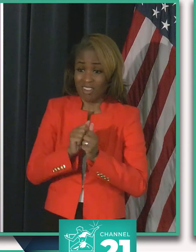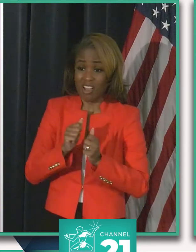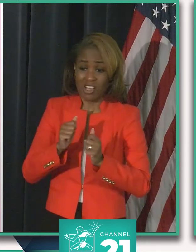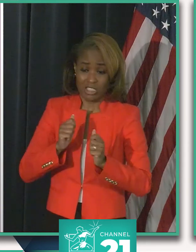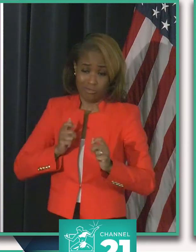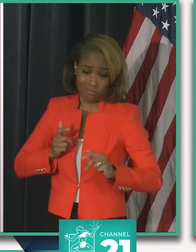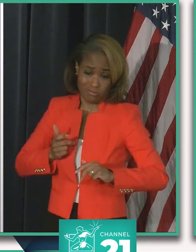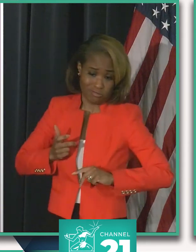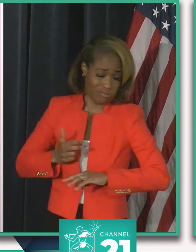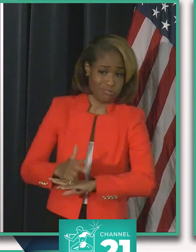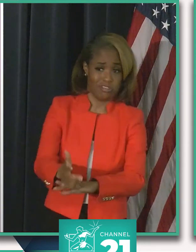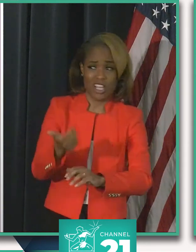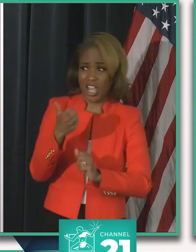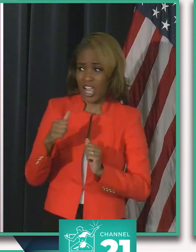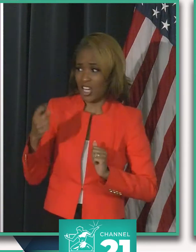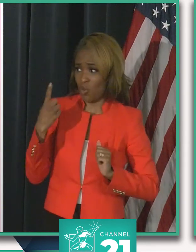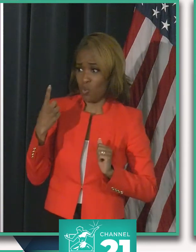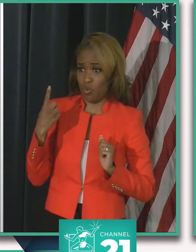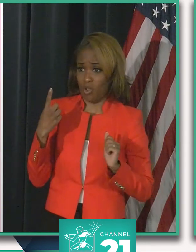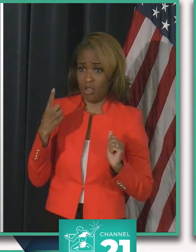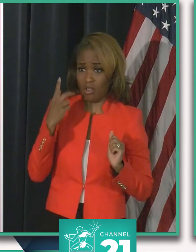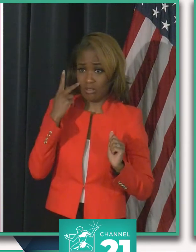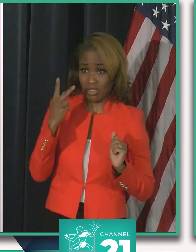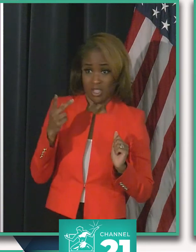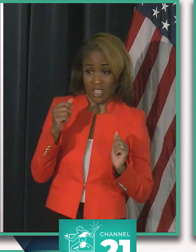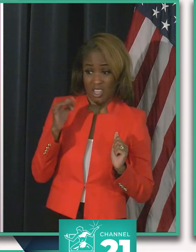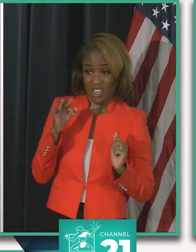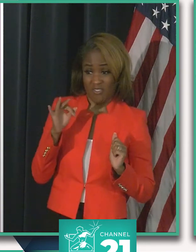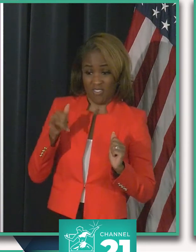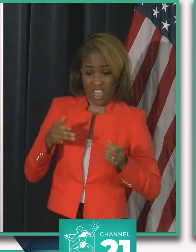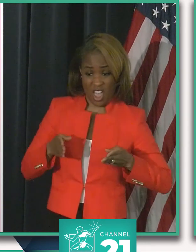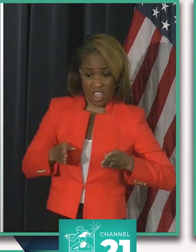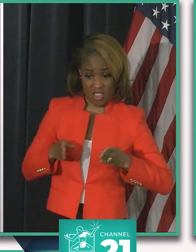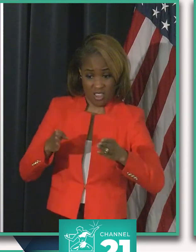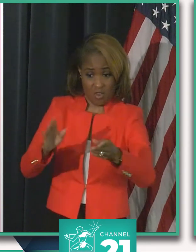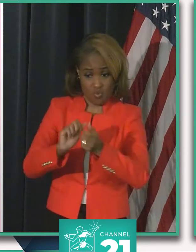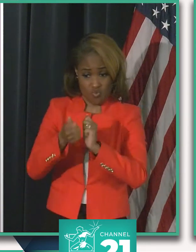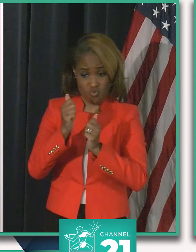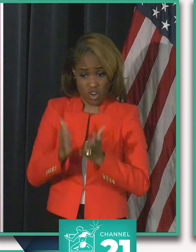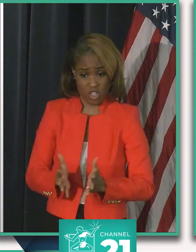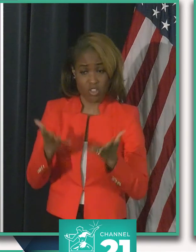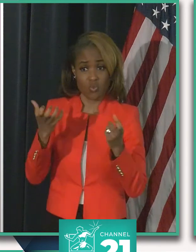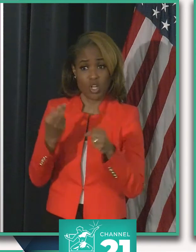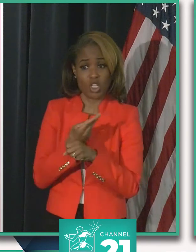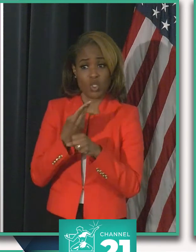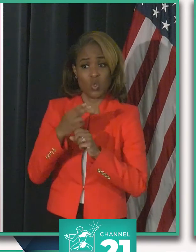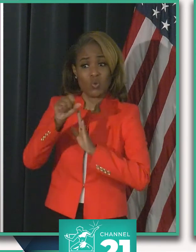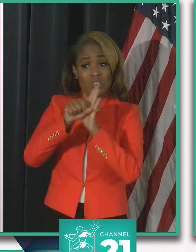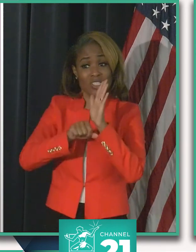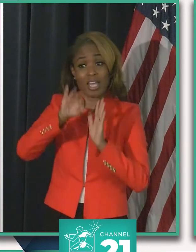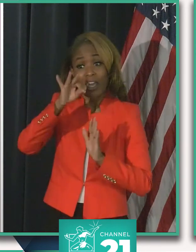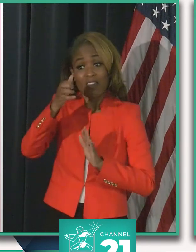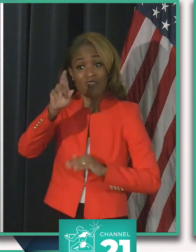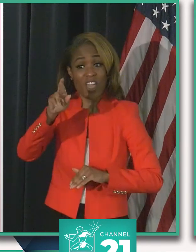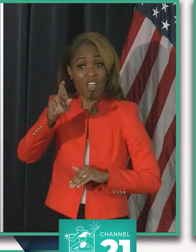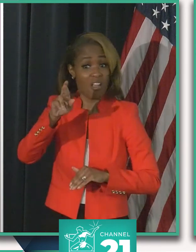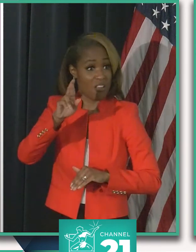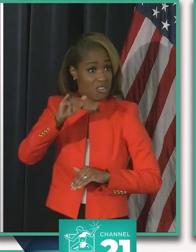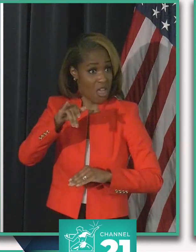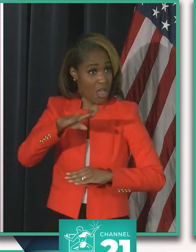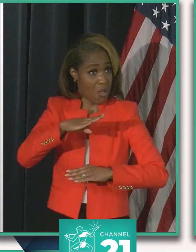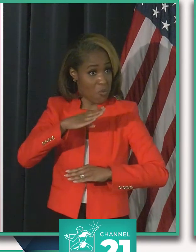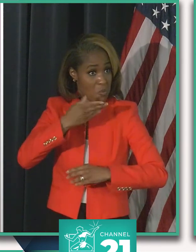Has anybody been able to see if the drag strip racers want to use the state fair? Is that